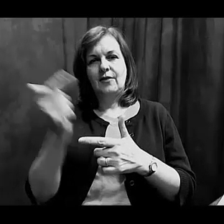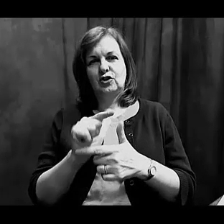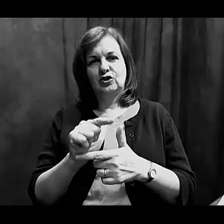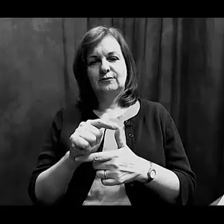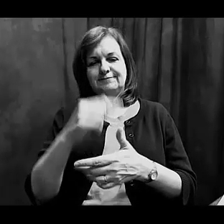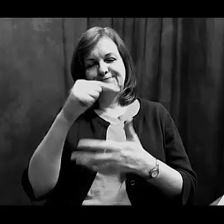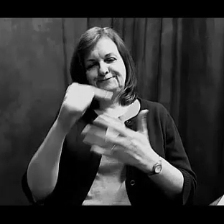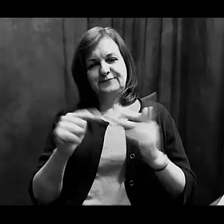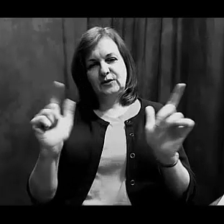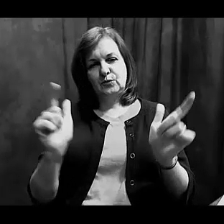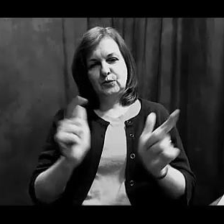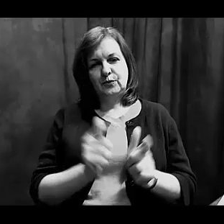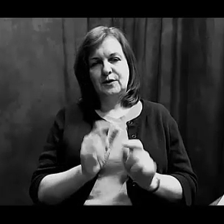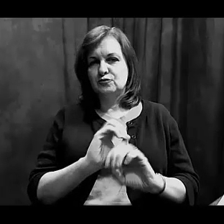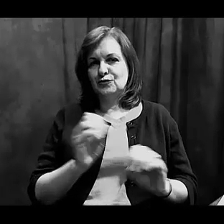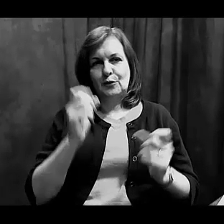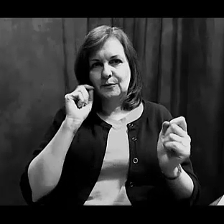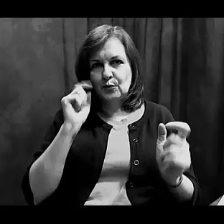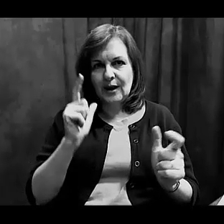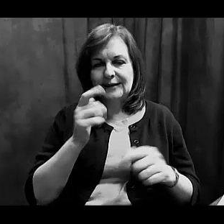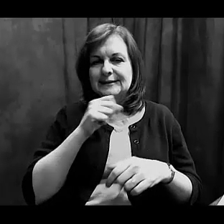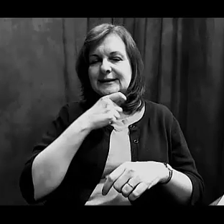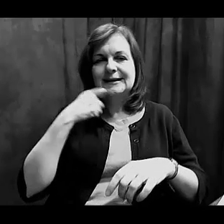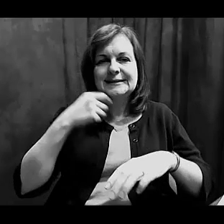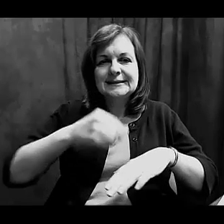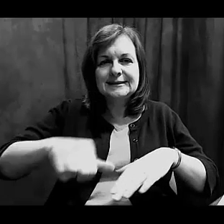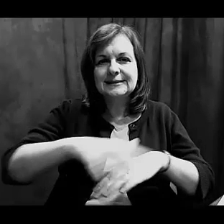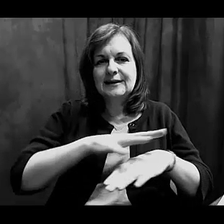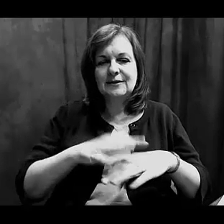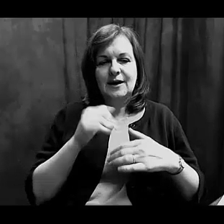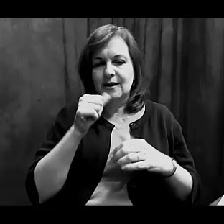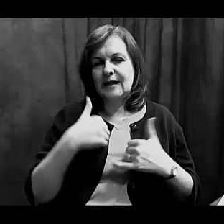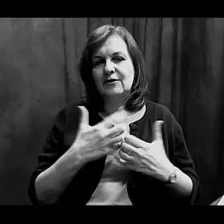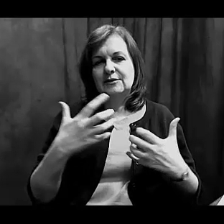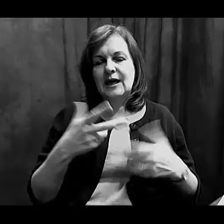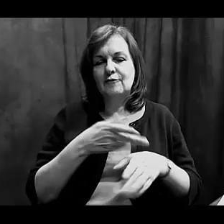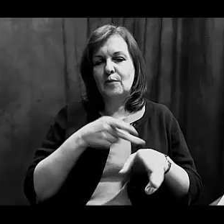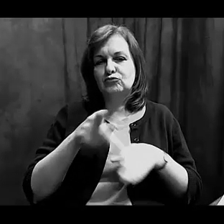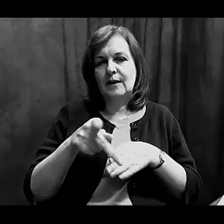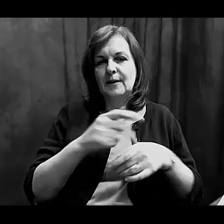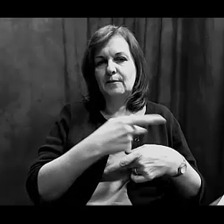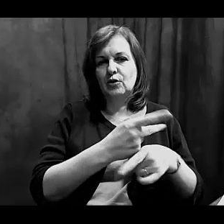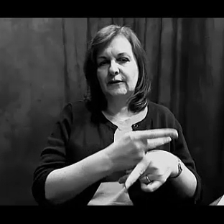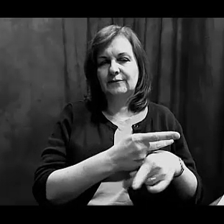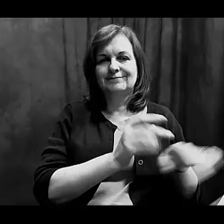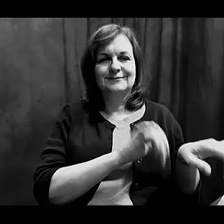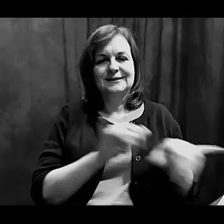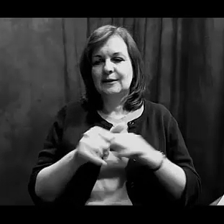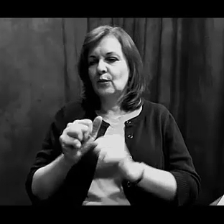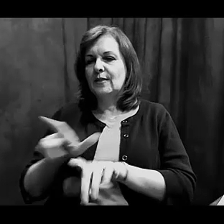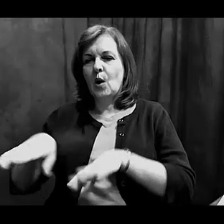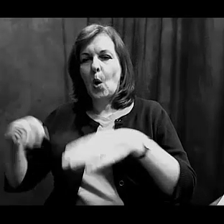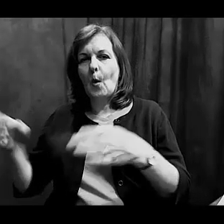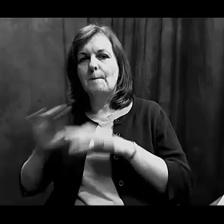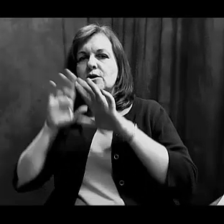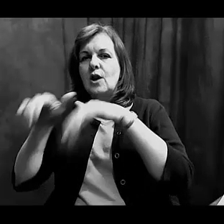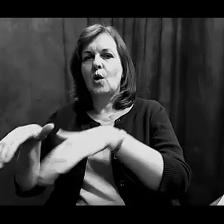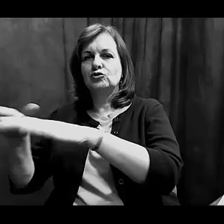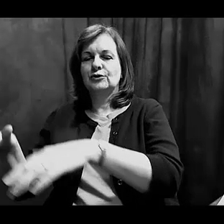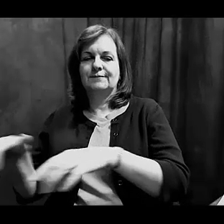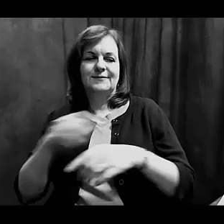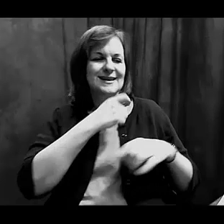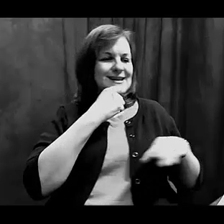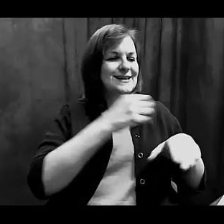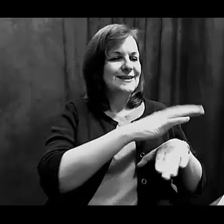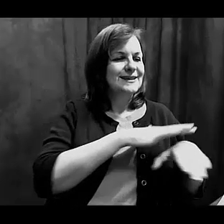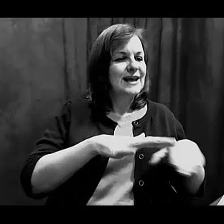and then into the others as well. Might not surprise you that desert doesn't have a lot of primary productivity, but neither does the open